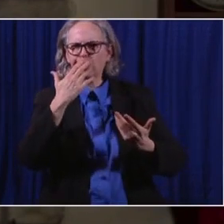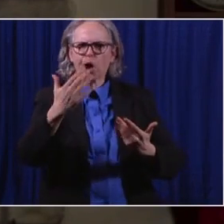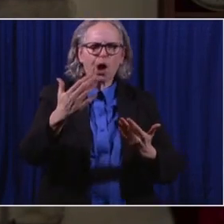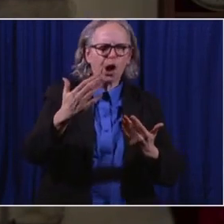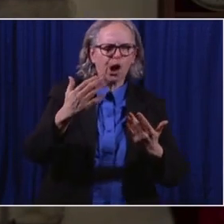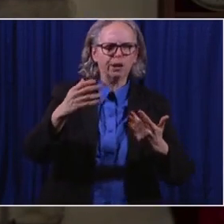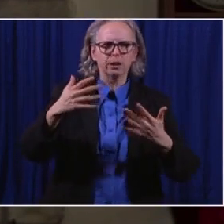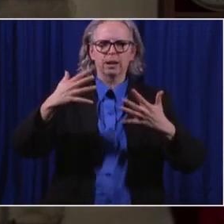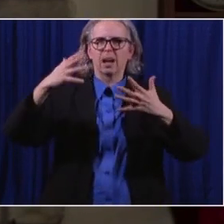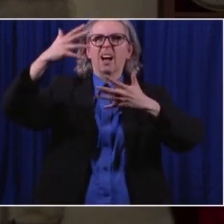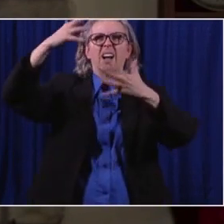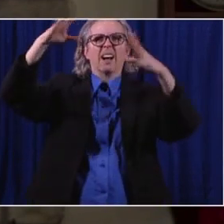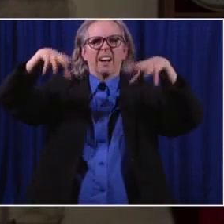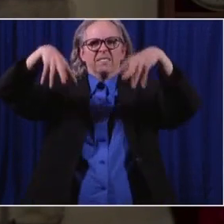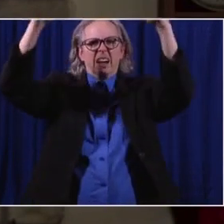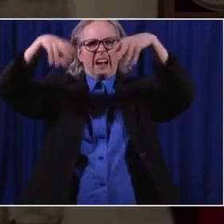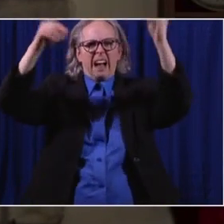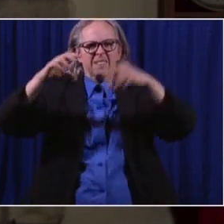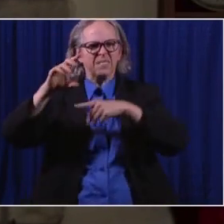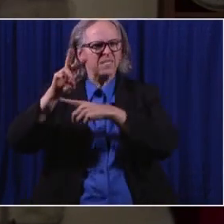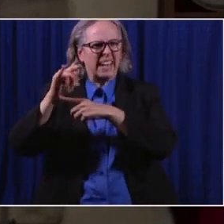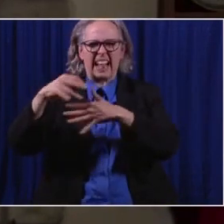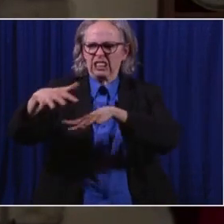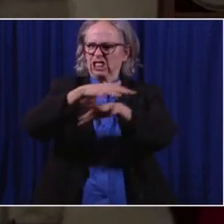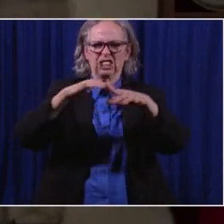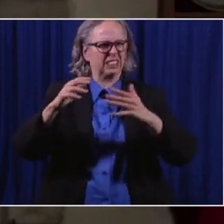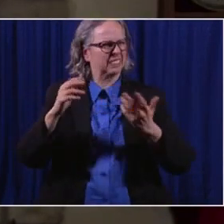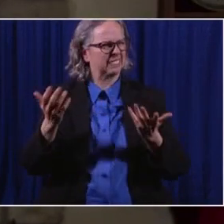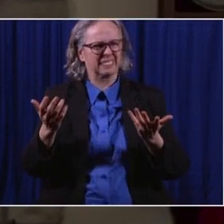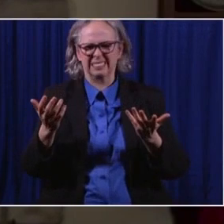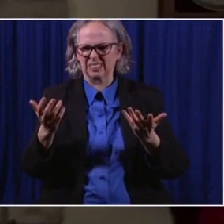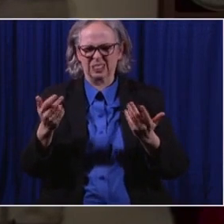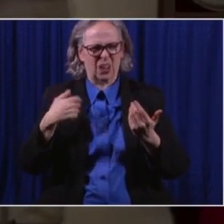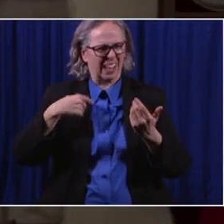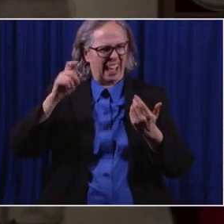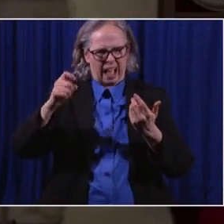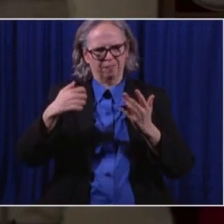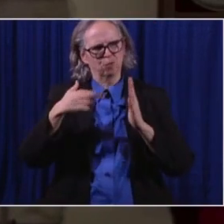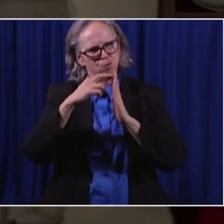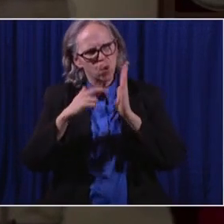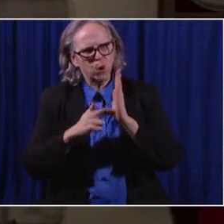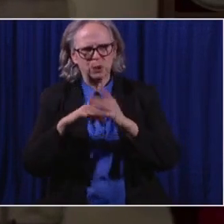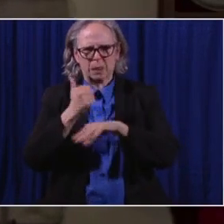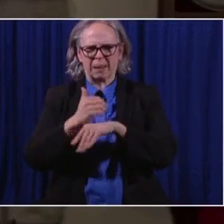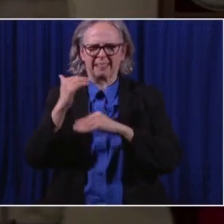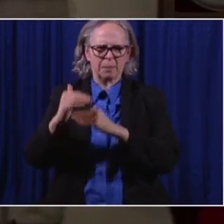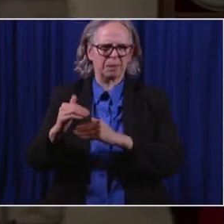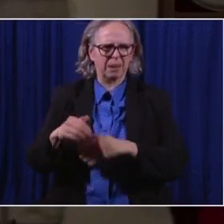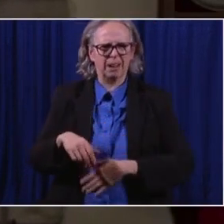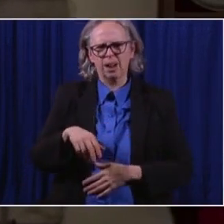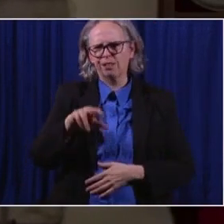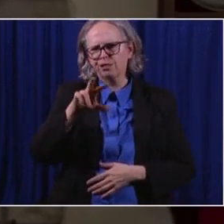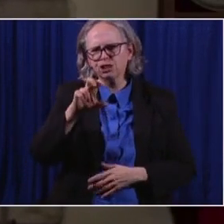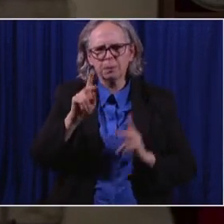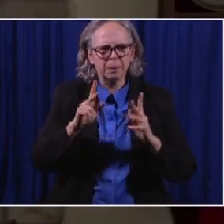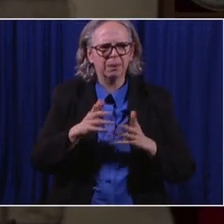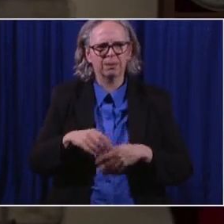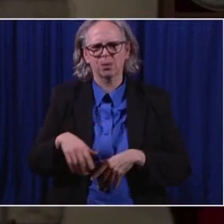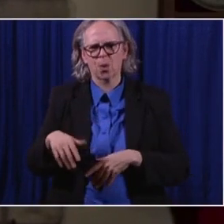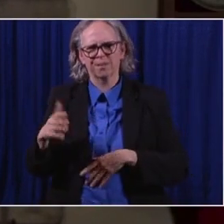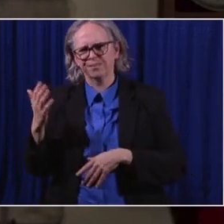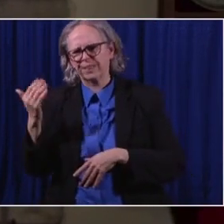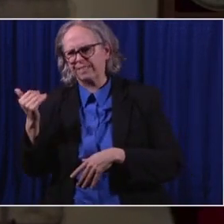have a protocol in place. We have a limit of 300 or 15% of capacity, whichever is less.